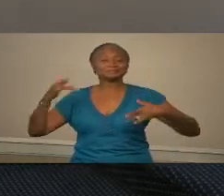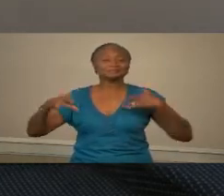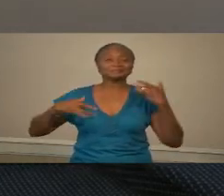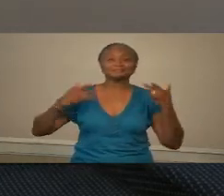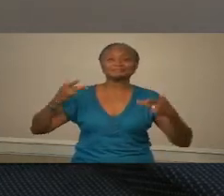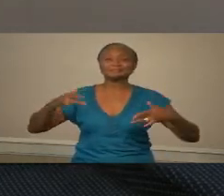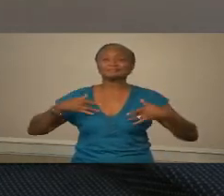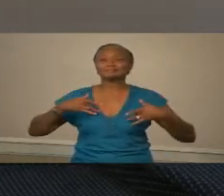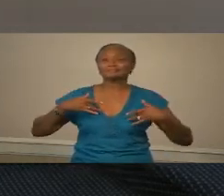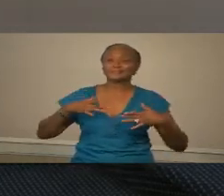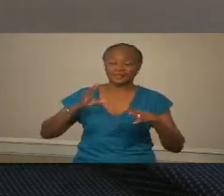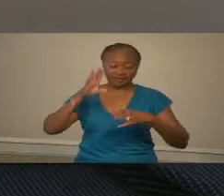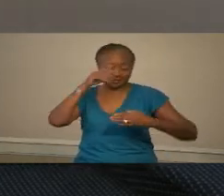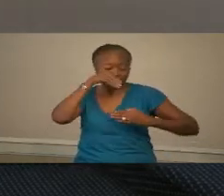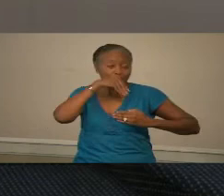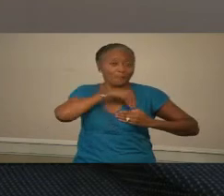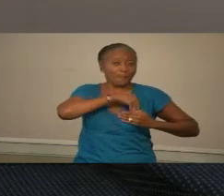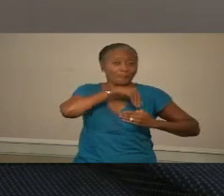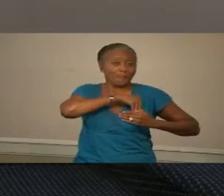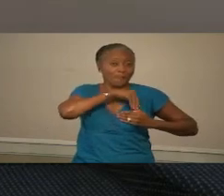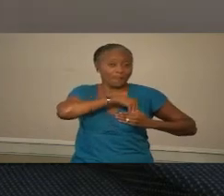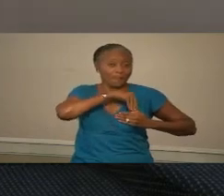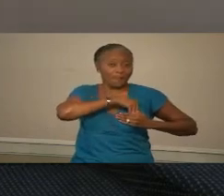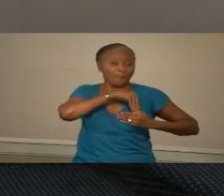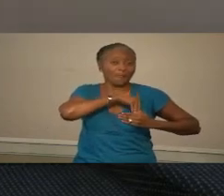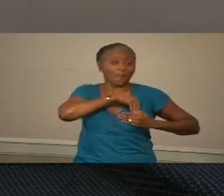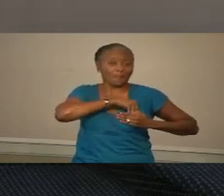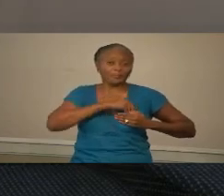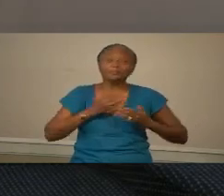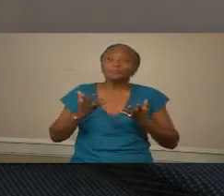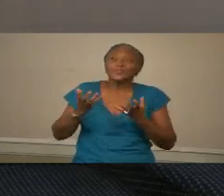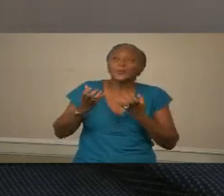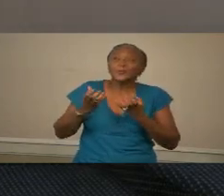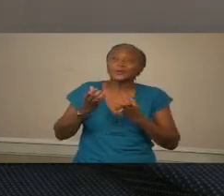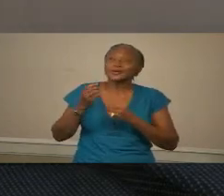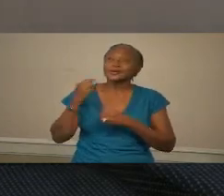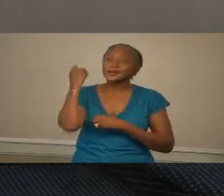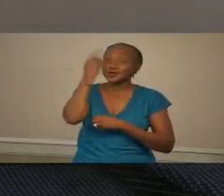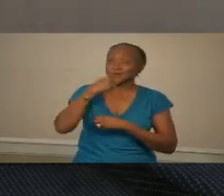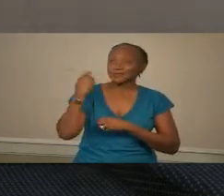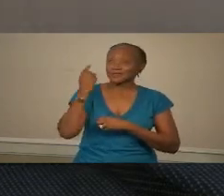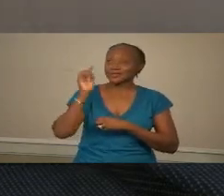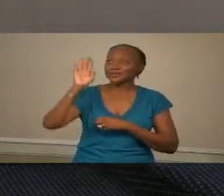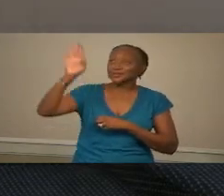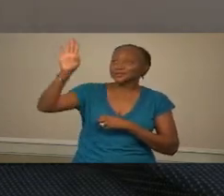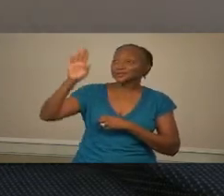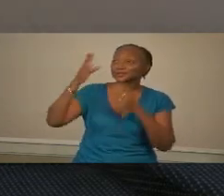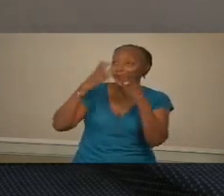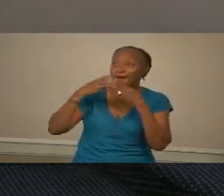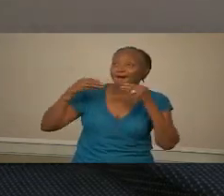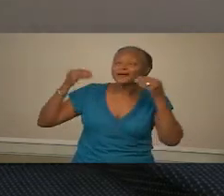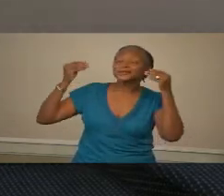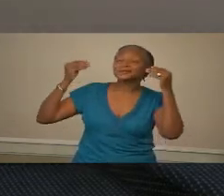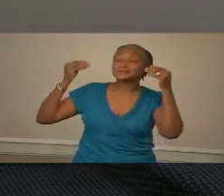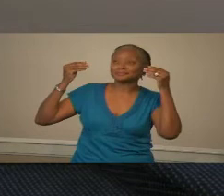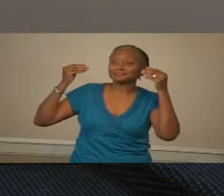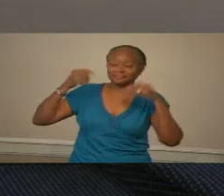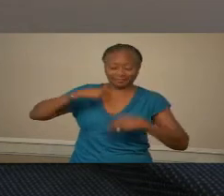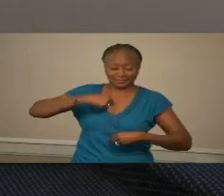your dwelling place. I wanna put a smile on your face.